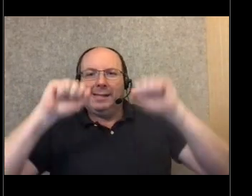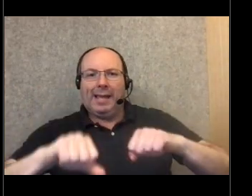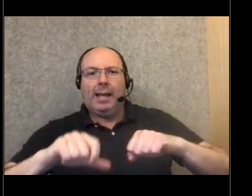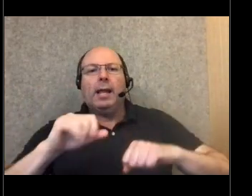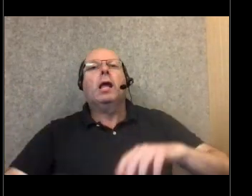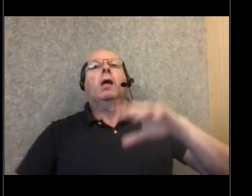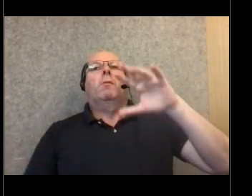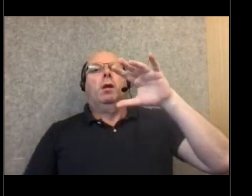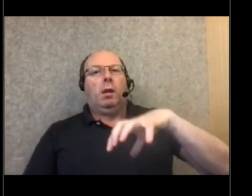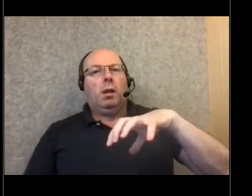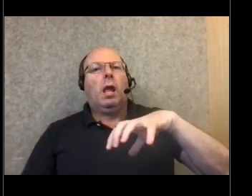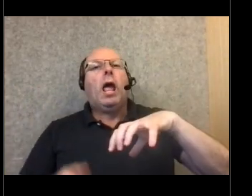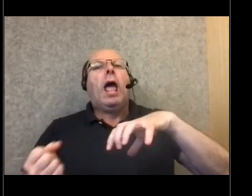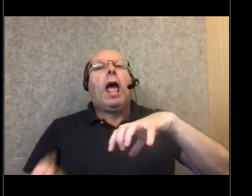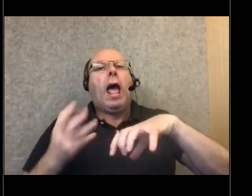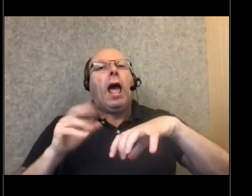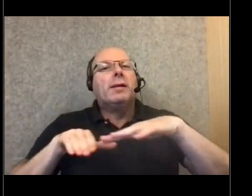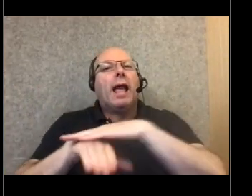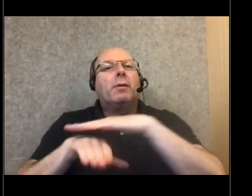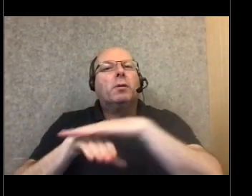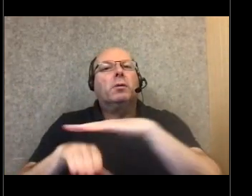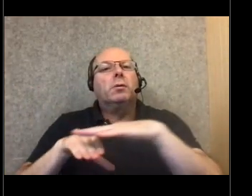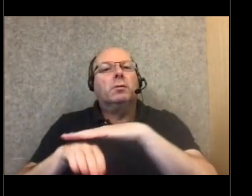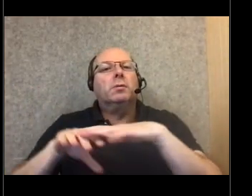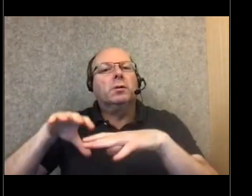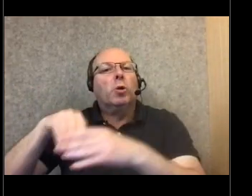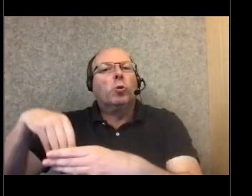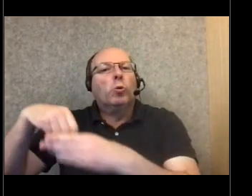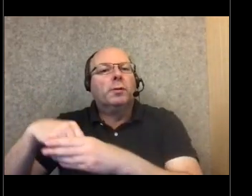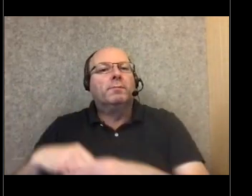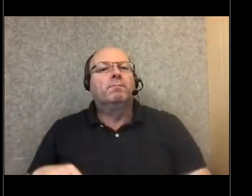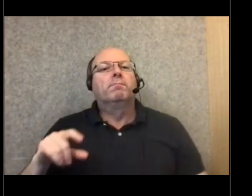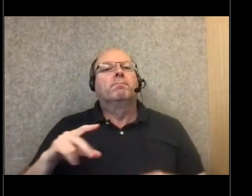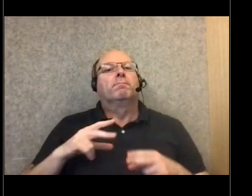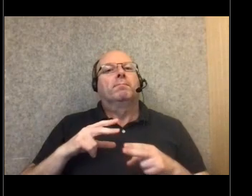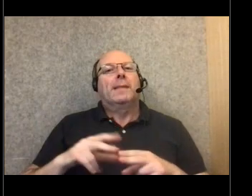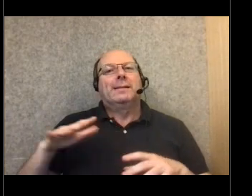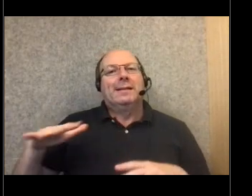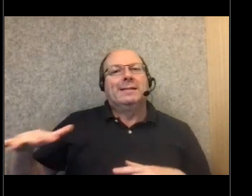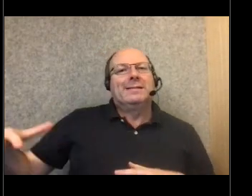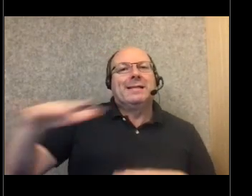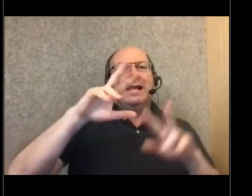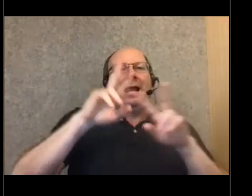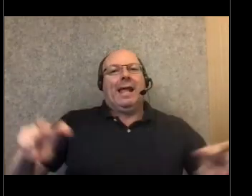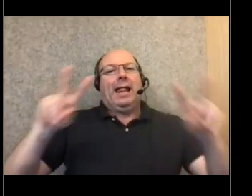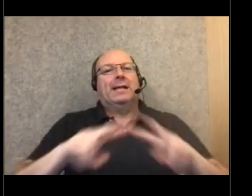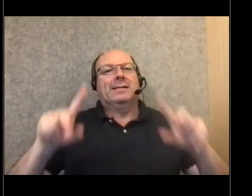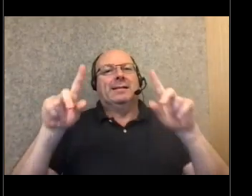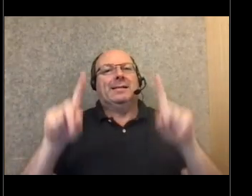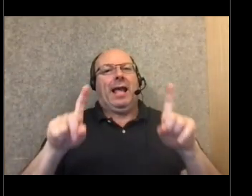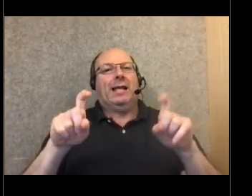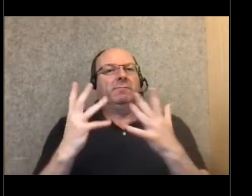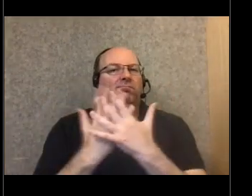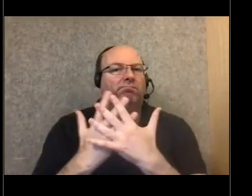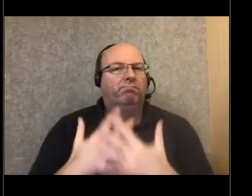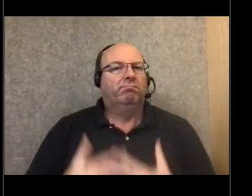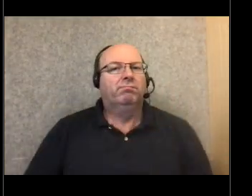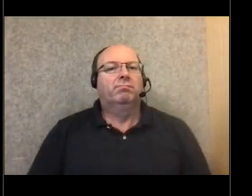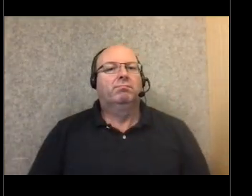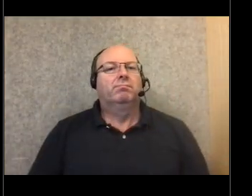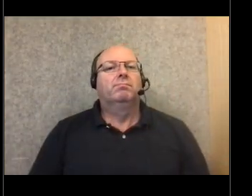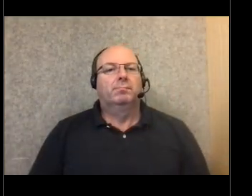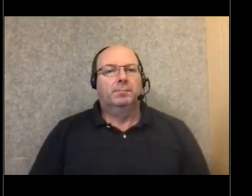units required. Again, that is the site analysis test is the correct answer for knowledge check